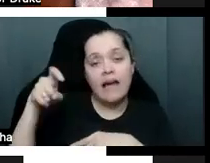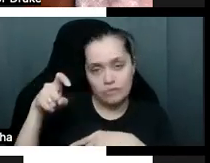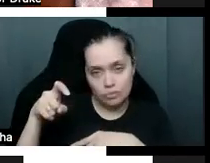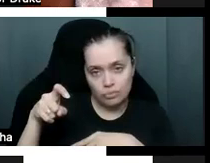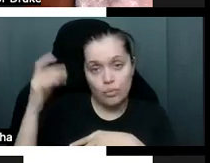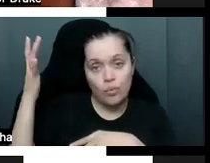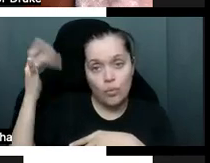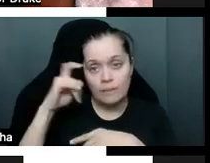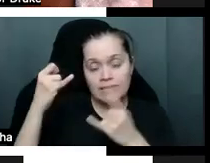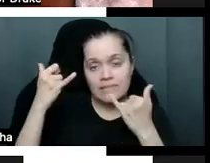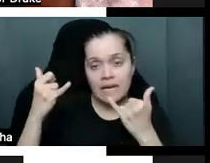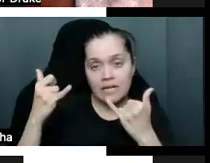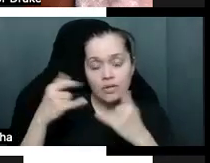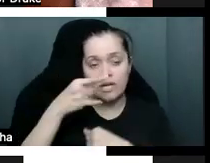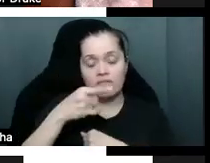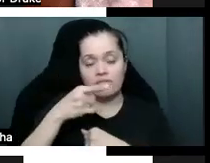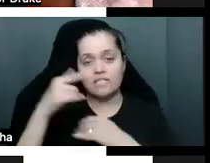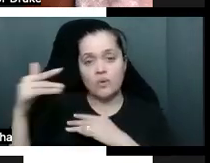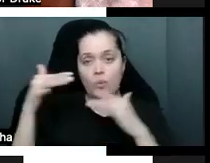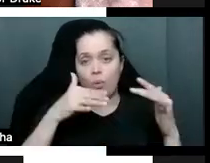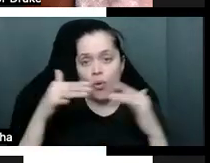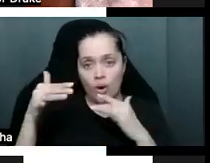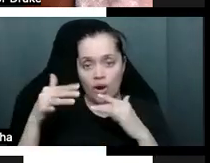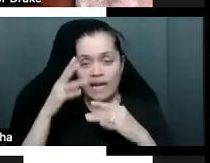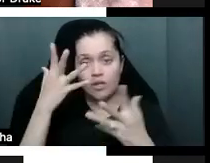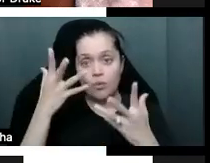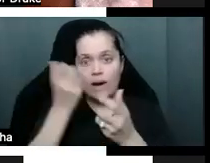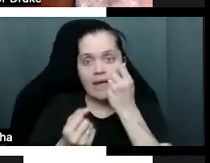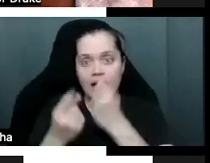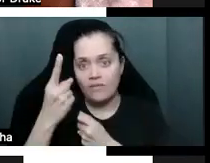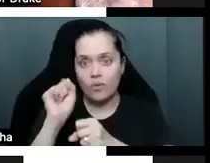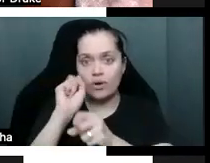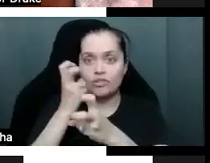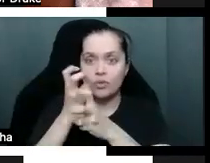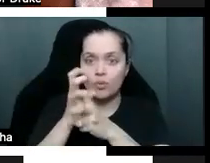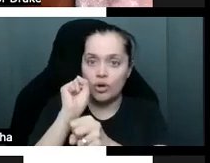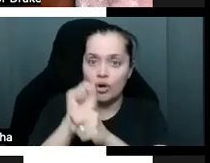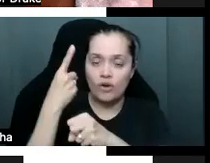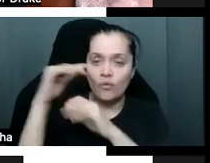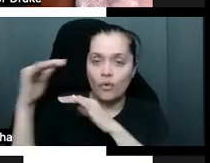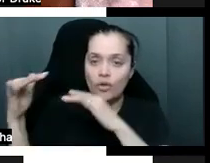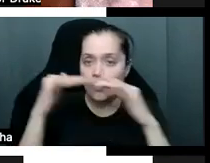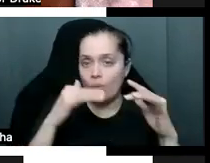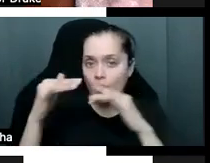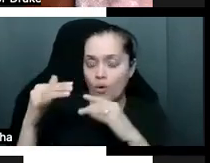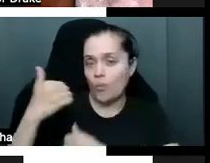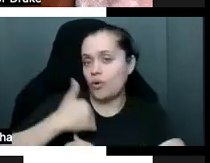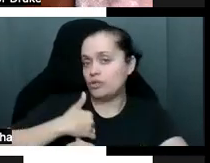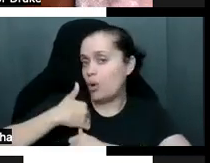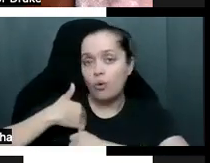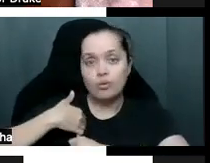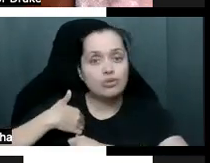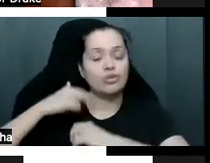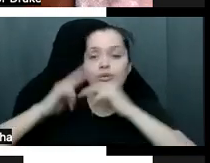because now you got this massive war and you want everybody to work hard for the war, whether you're a soldier or